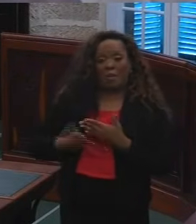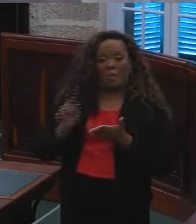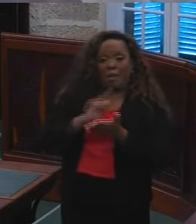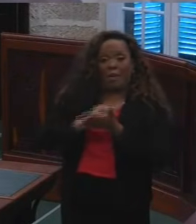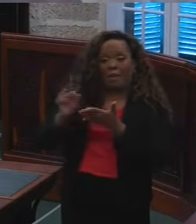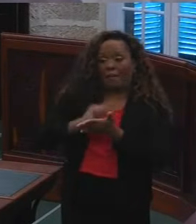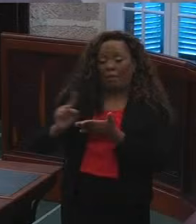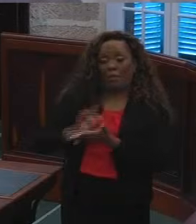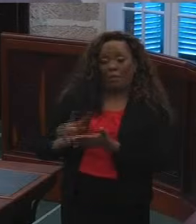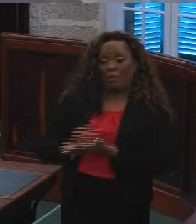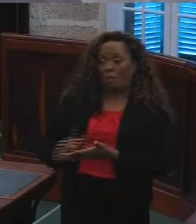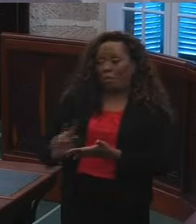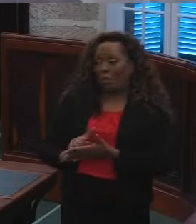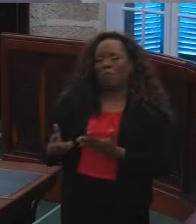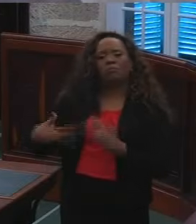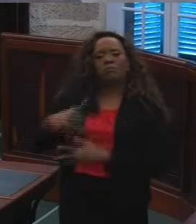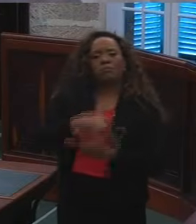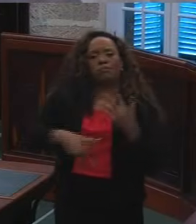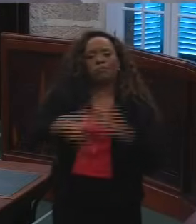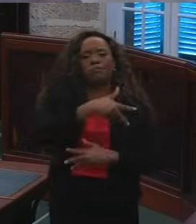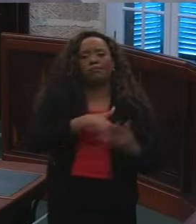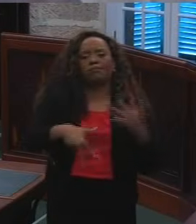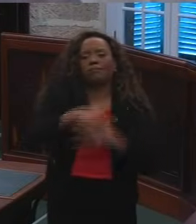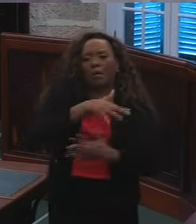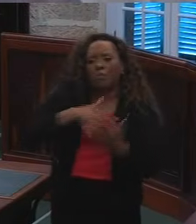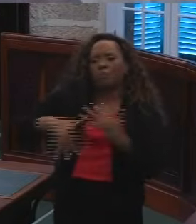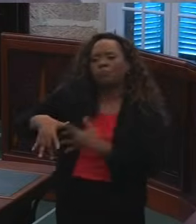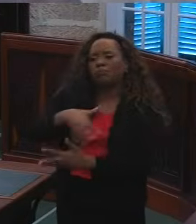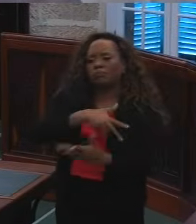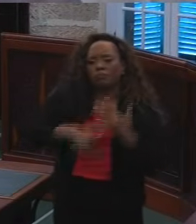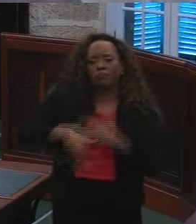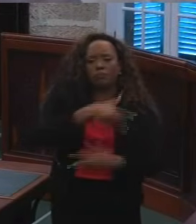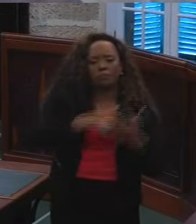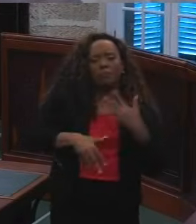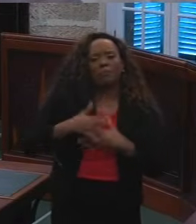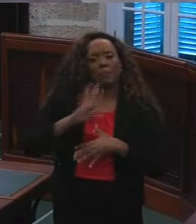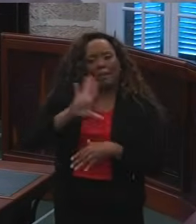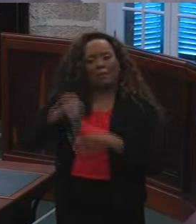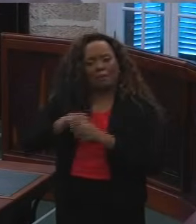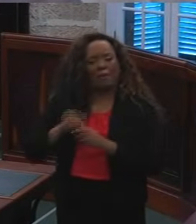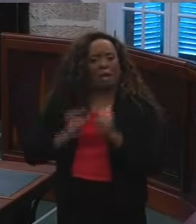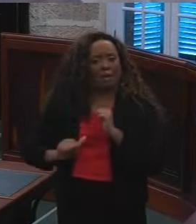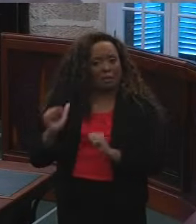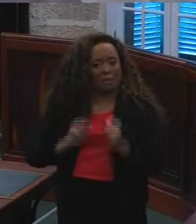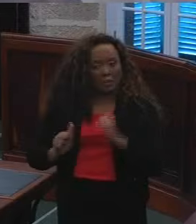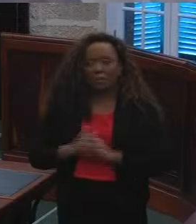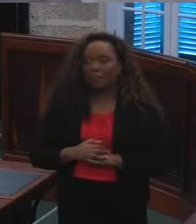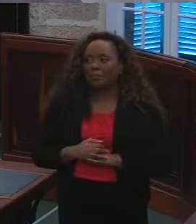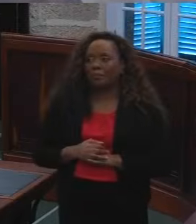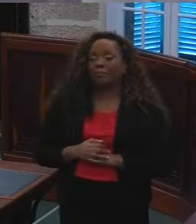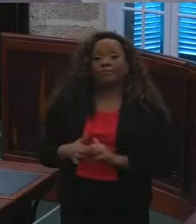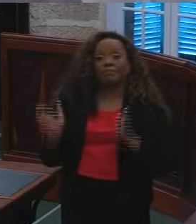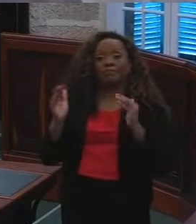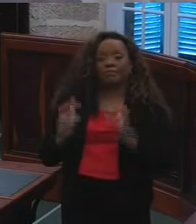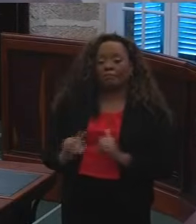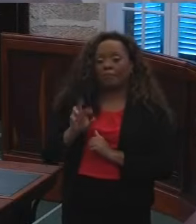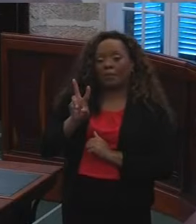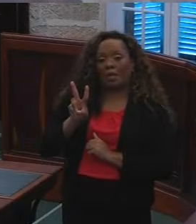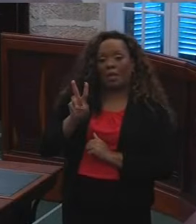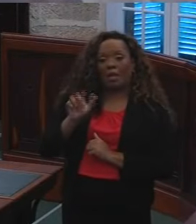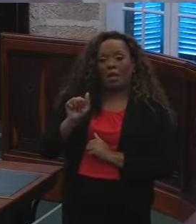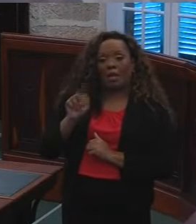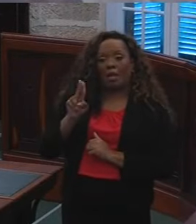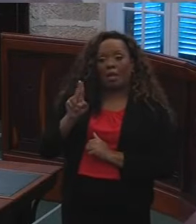that encourages socialization and wellness as part of their activities. The Vauxhall Seniors